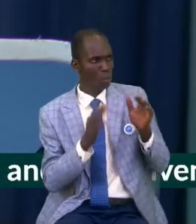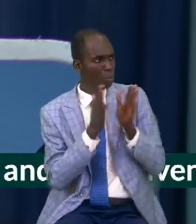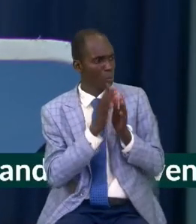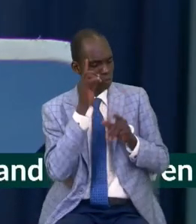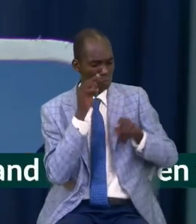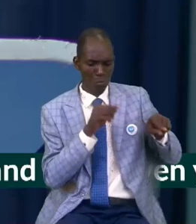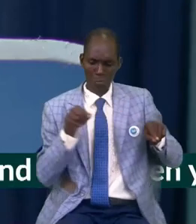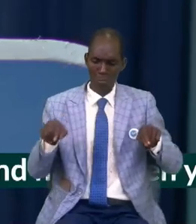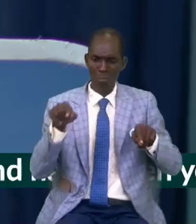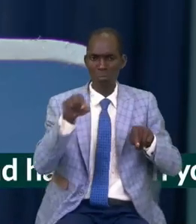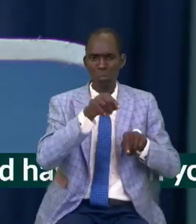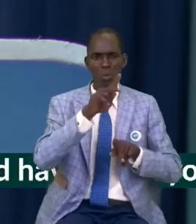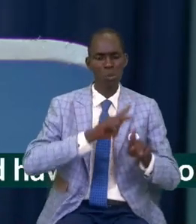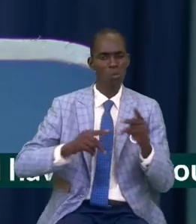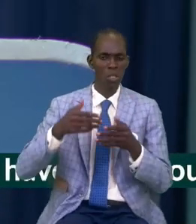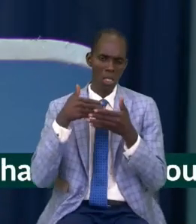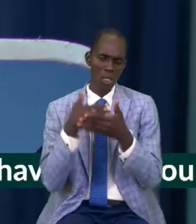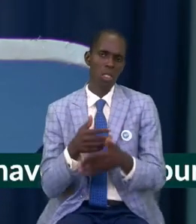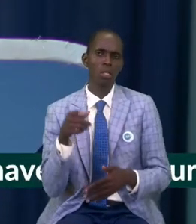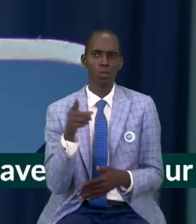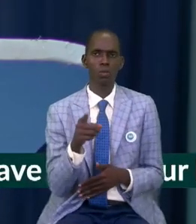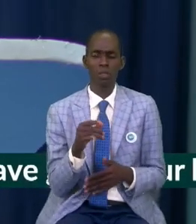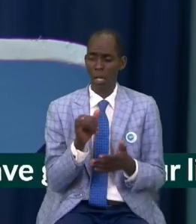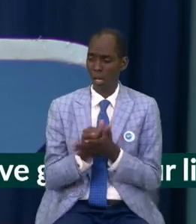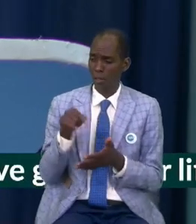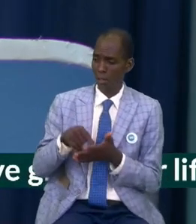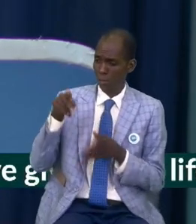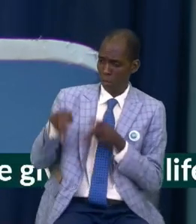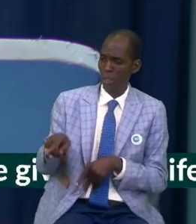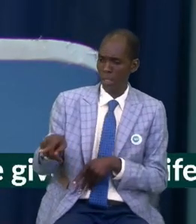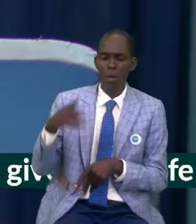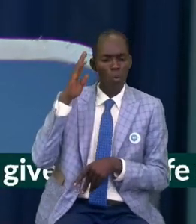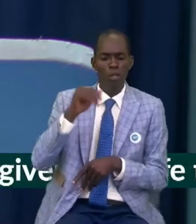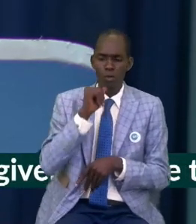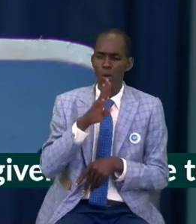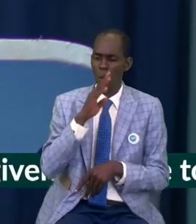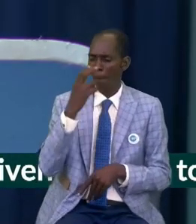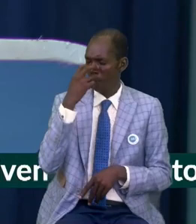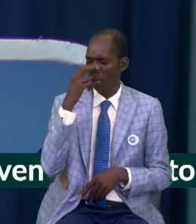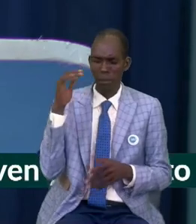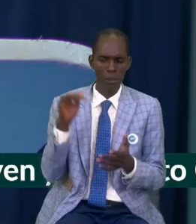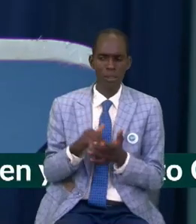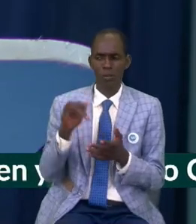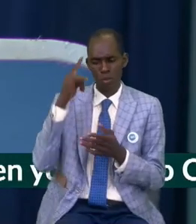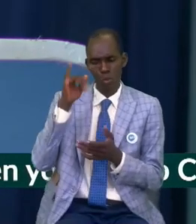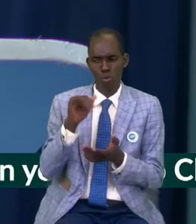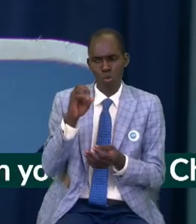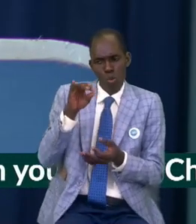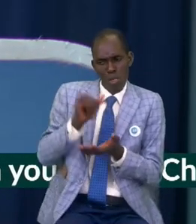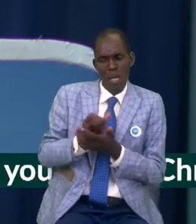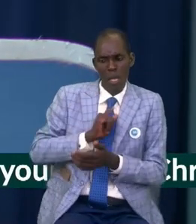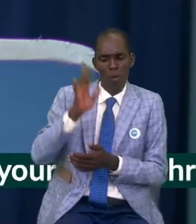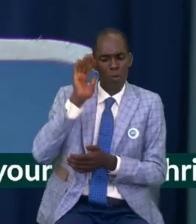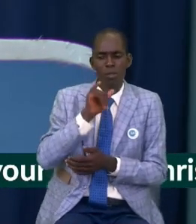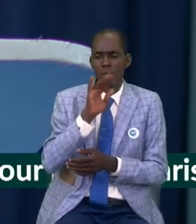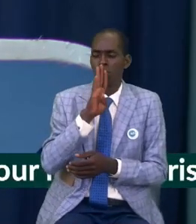looking for somebody to lead him or her. This is the time for you to pray. If you are not giving, if you are not among the people the